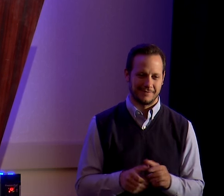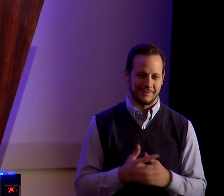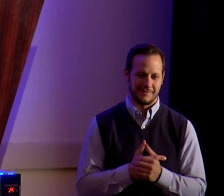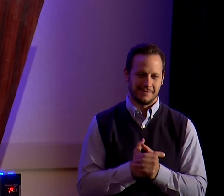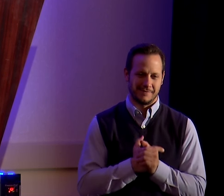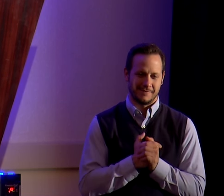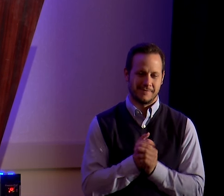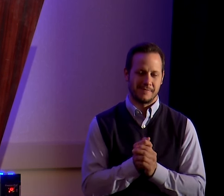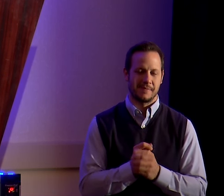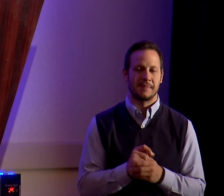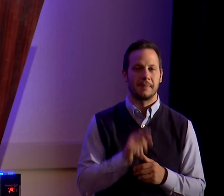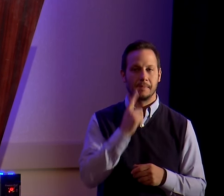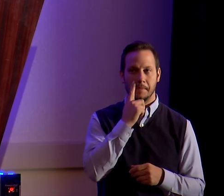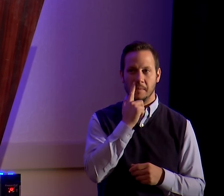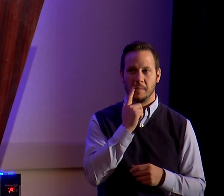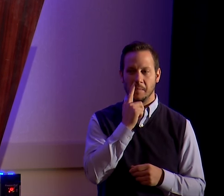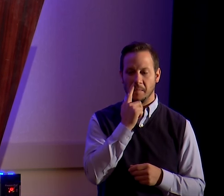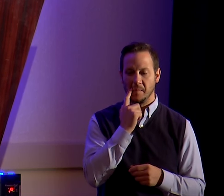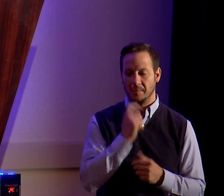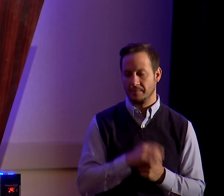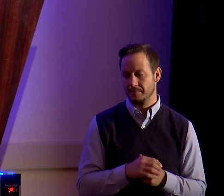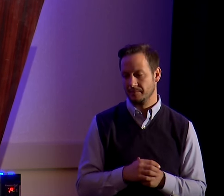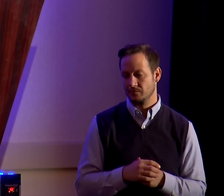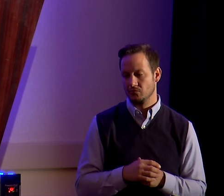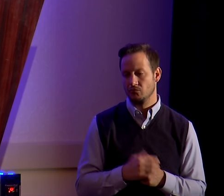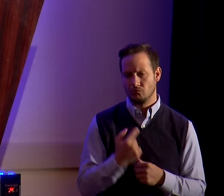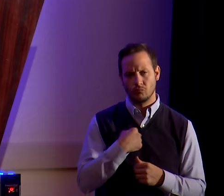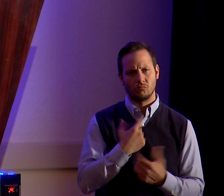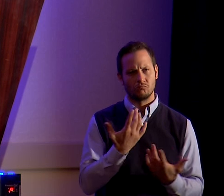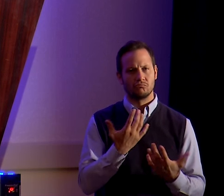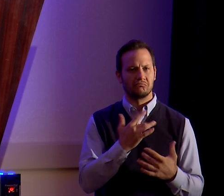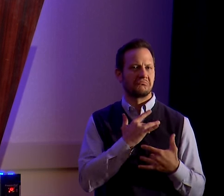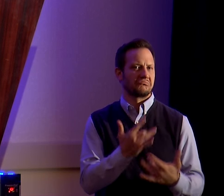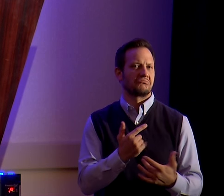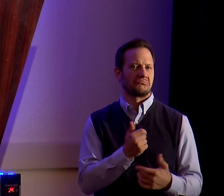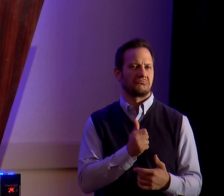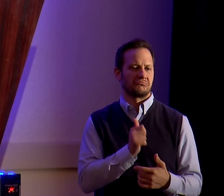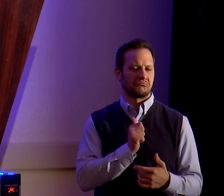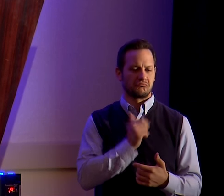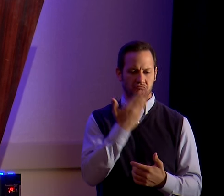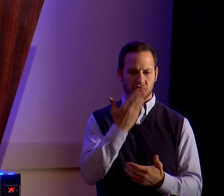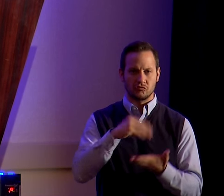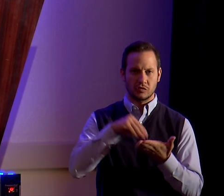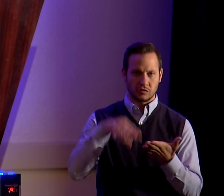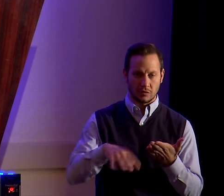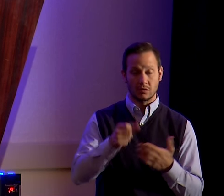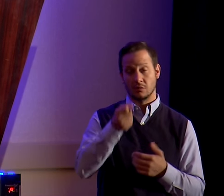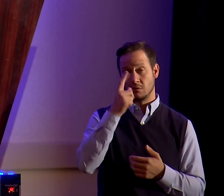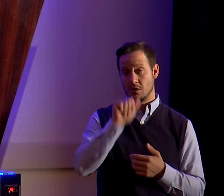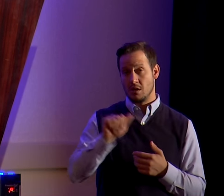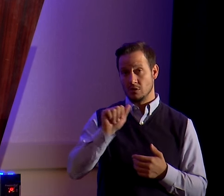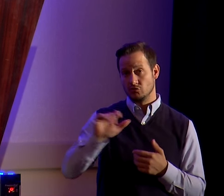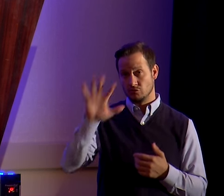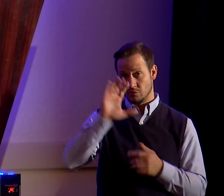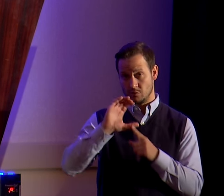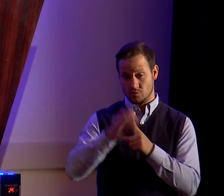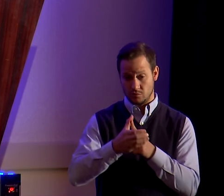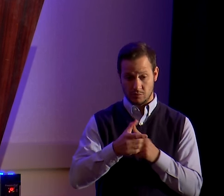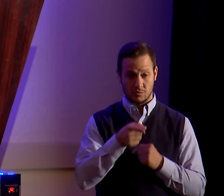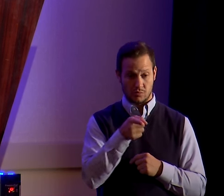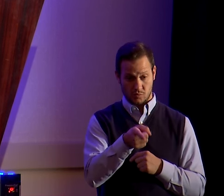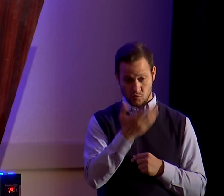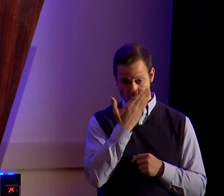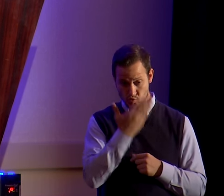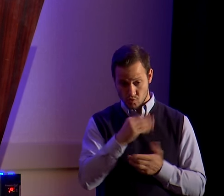I went to school. I happened to be one of the good students there, right? And in the Asian culture, if you're a good